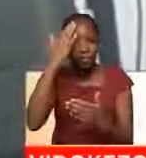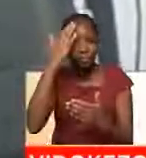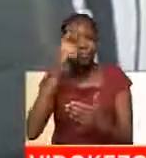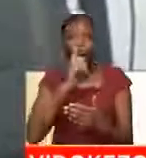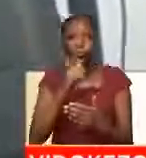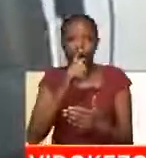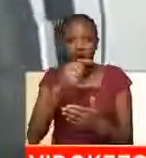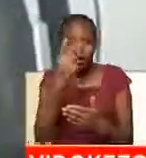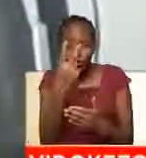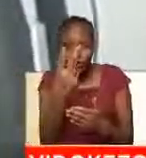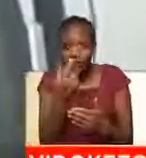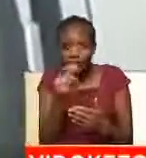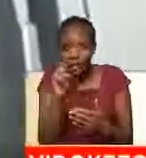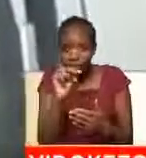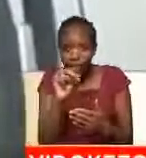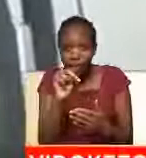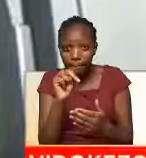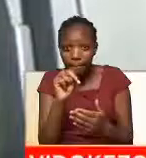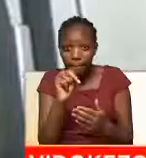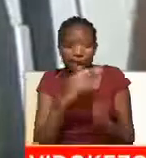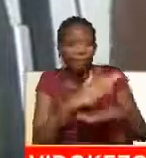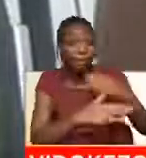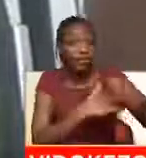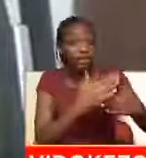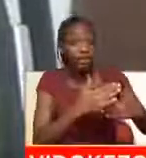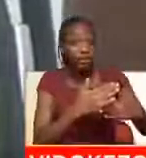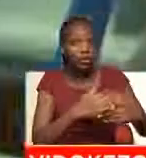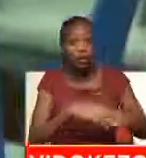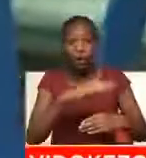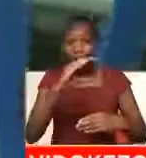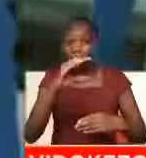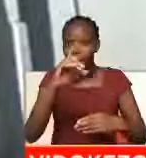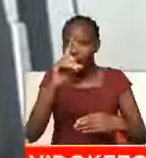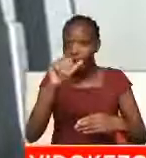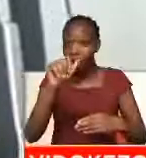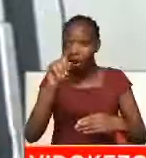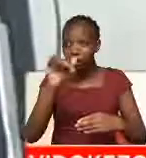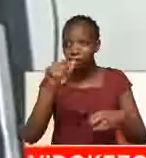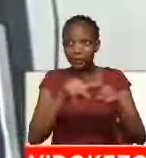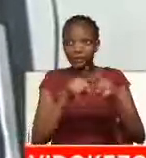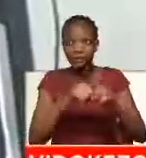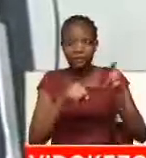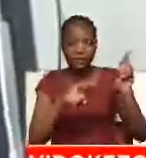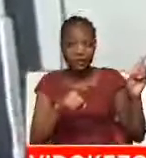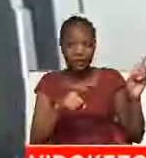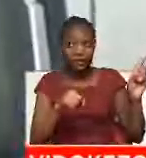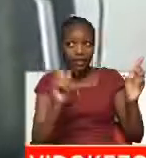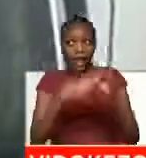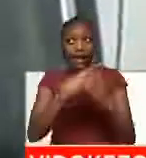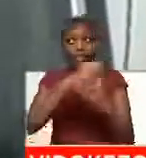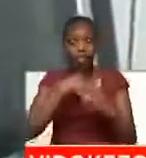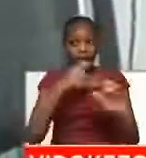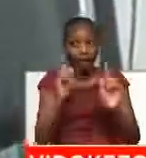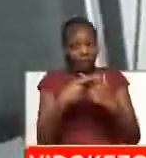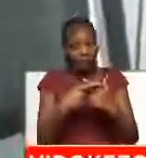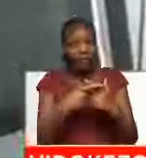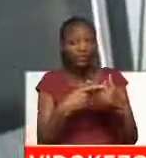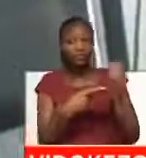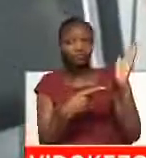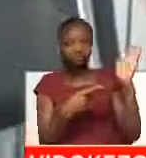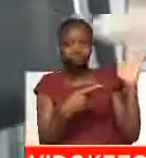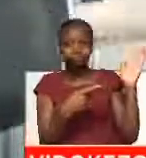is a cloth mask, same as these ones. And then we have this, it's called a